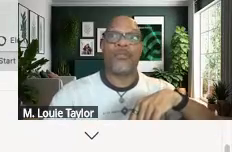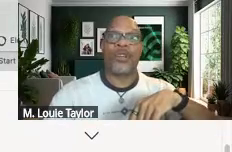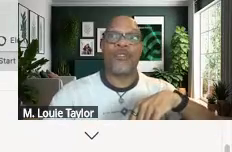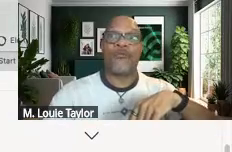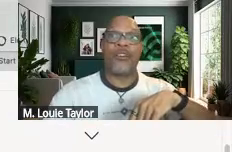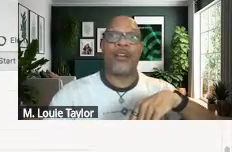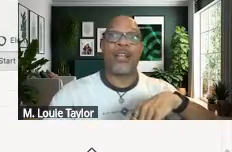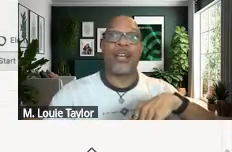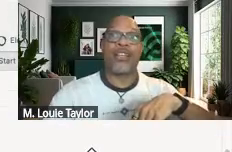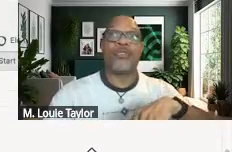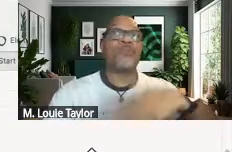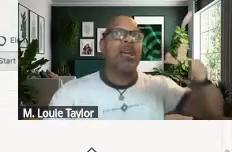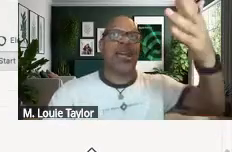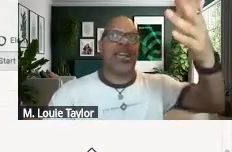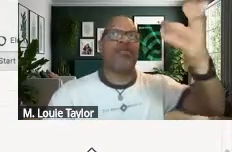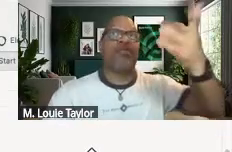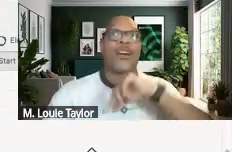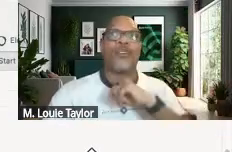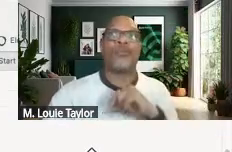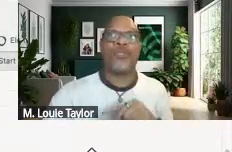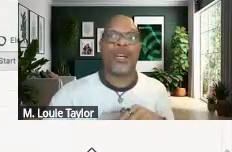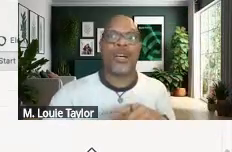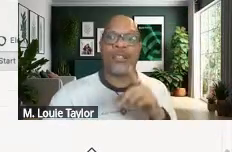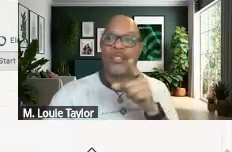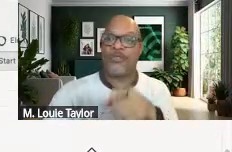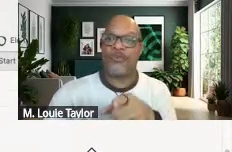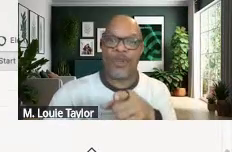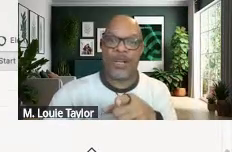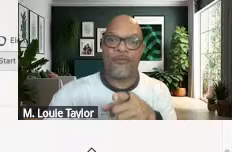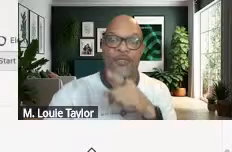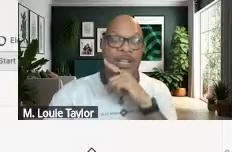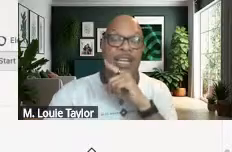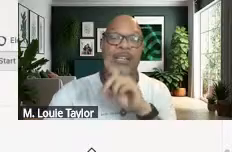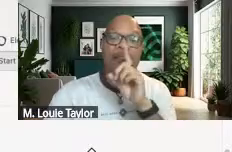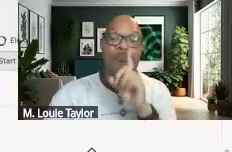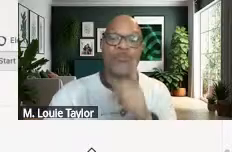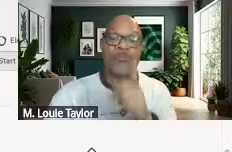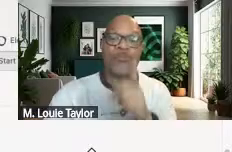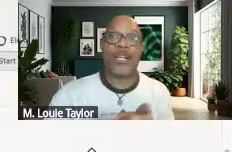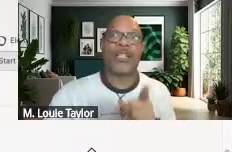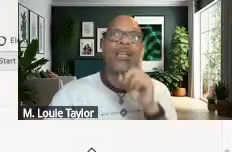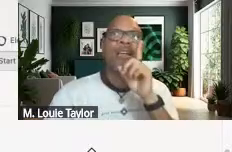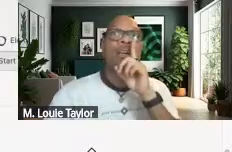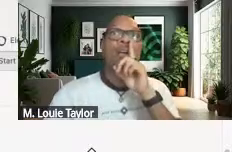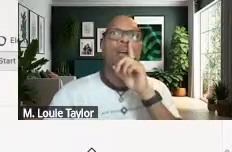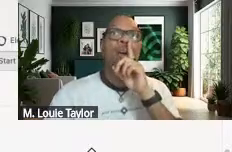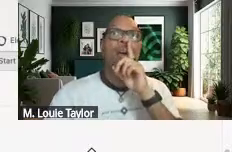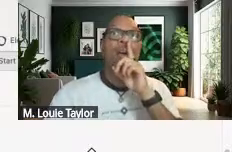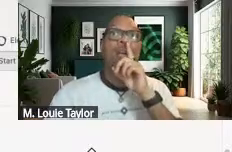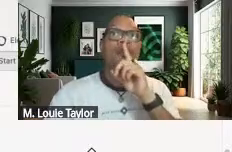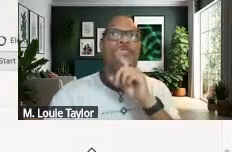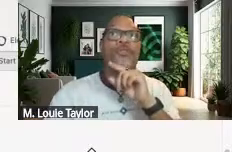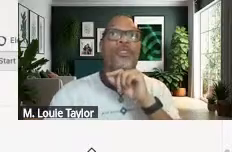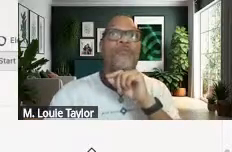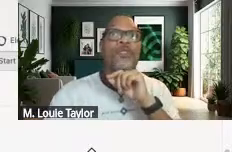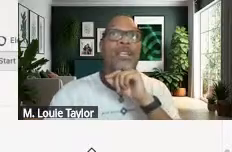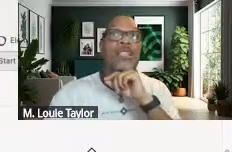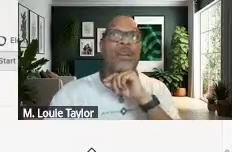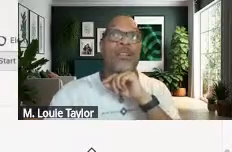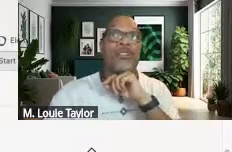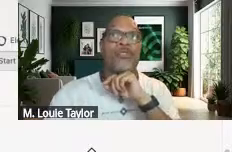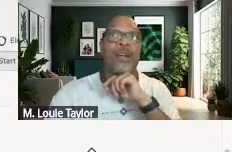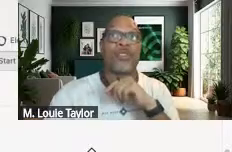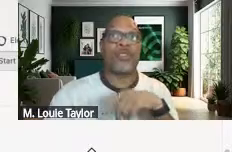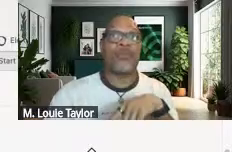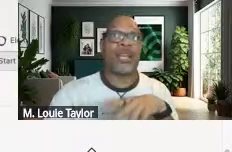If you're ever trying to figure out how to use them, here you go. For Canada, Miss Shelley, if you're looking for an easy way